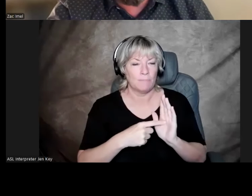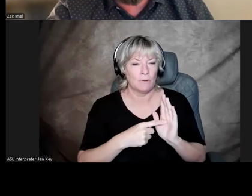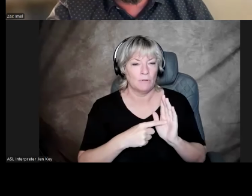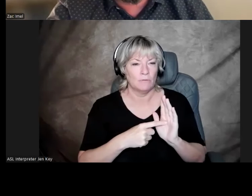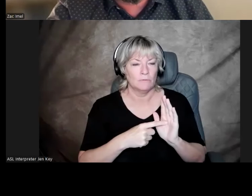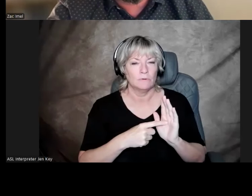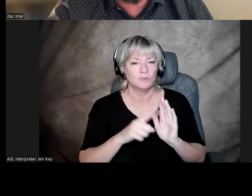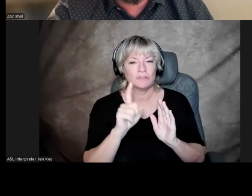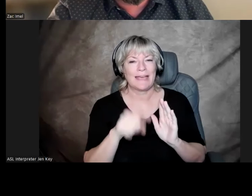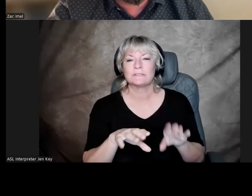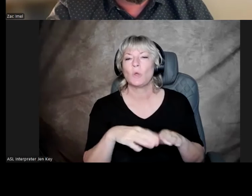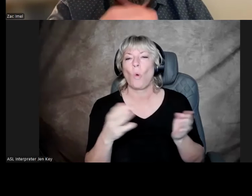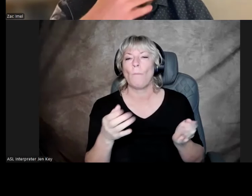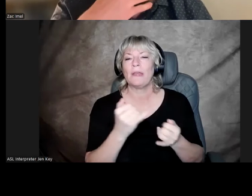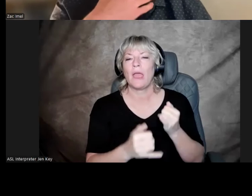open-ended question.